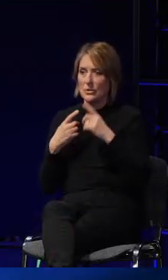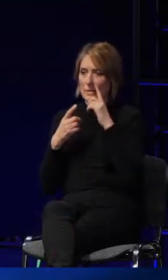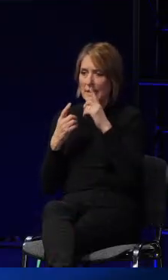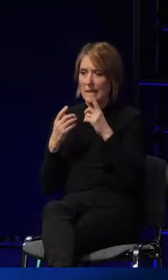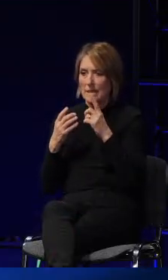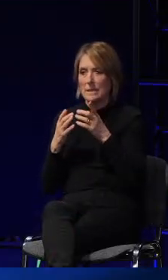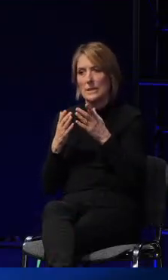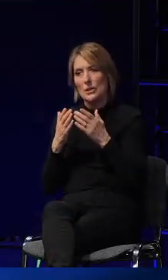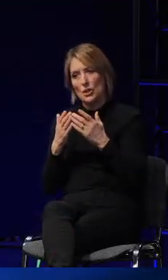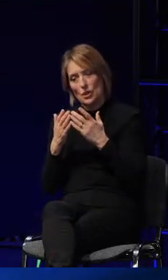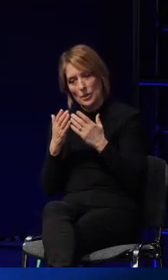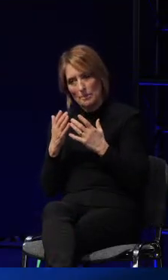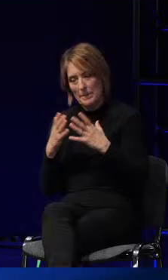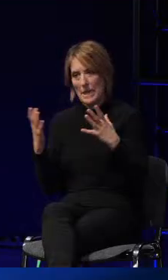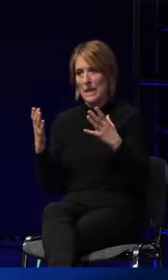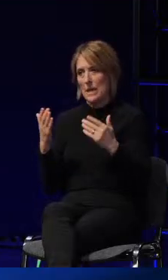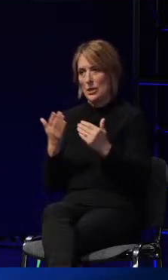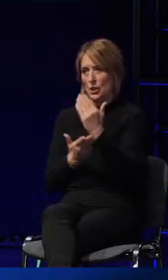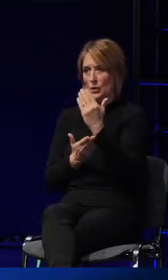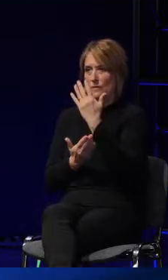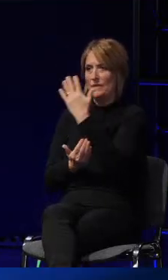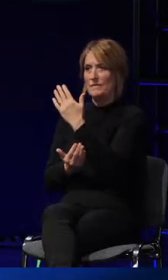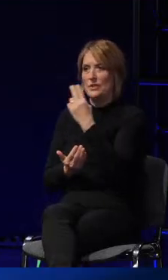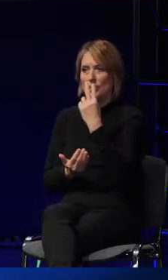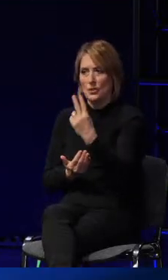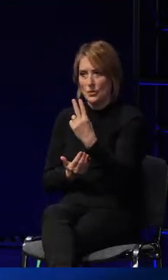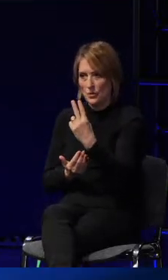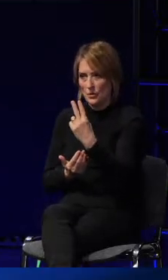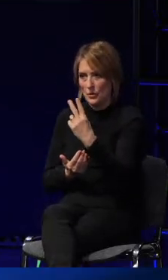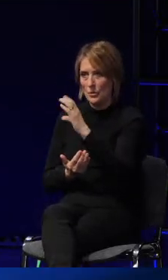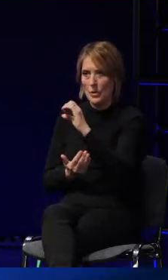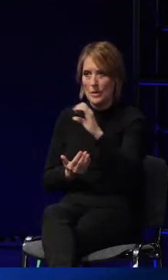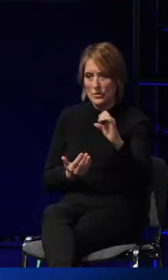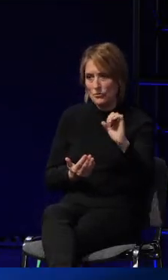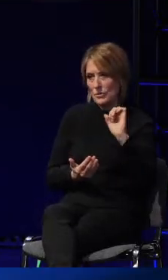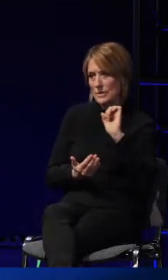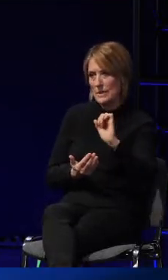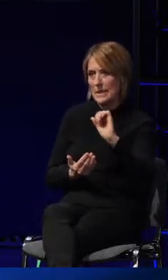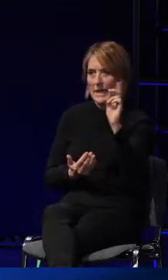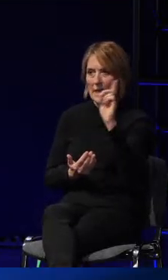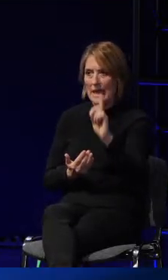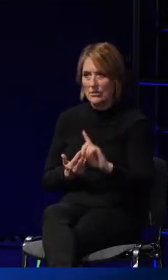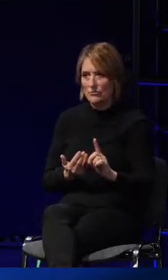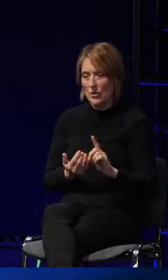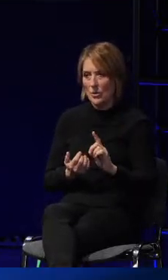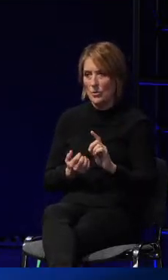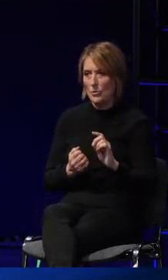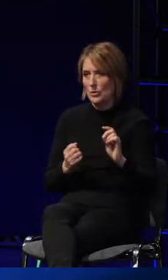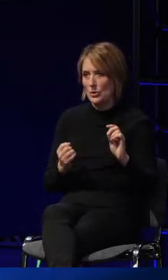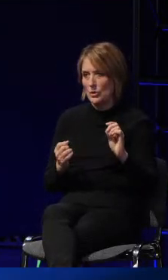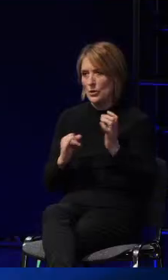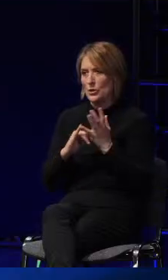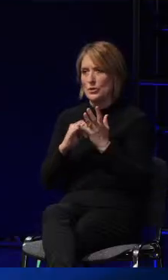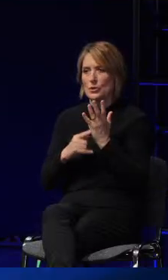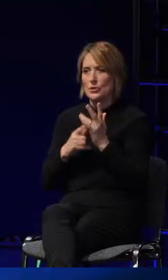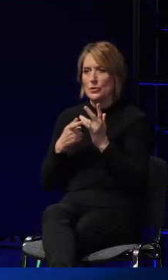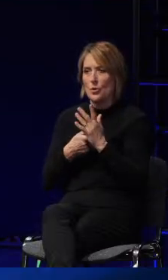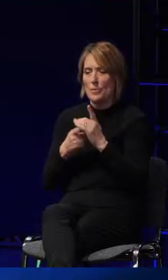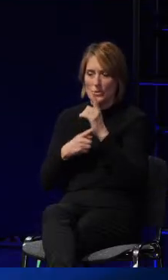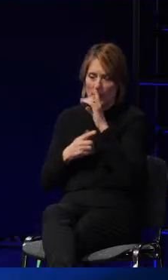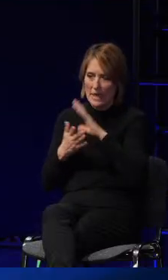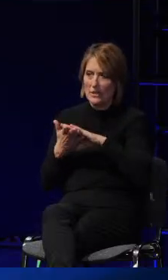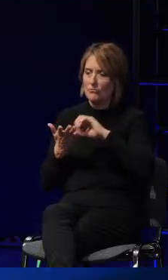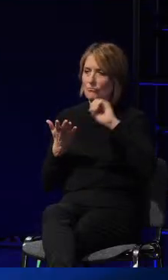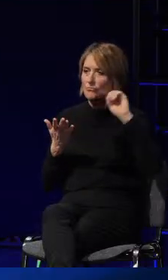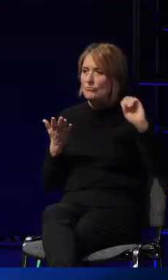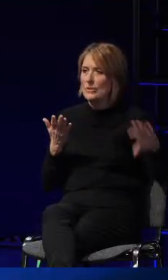new 5200 Electrostorm. So when we can finally get rid of all HMI,